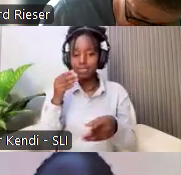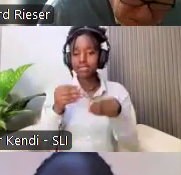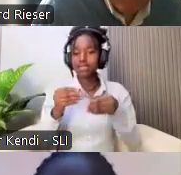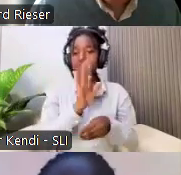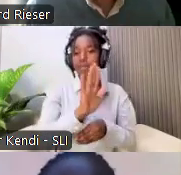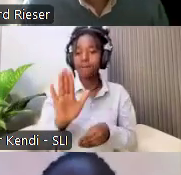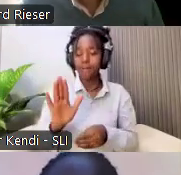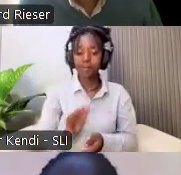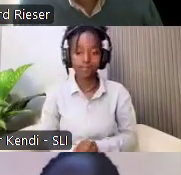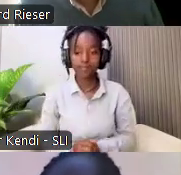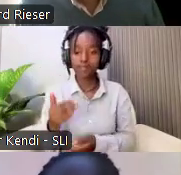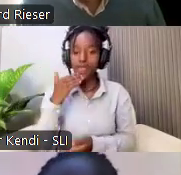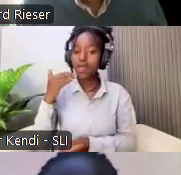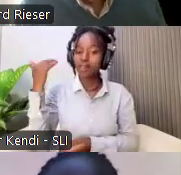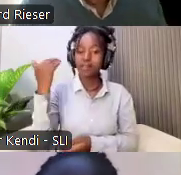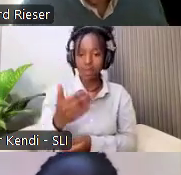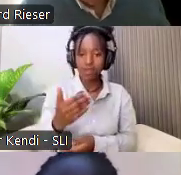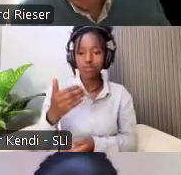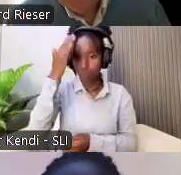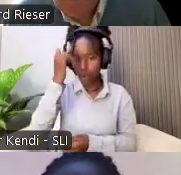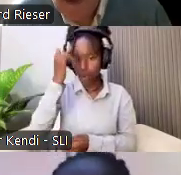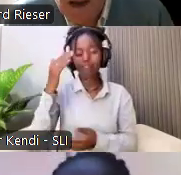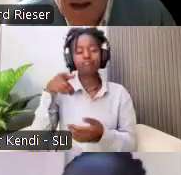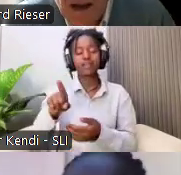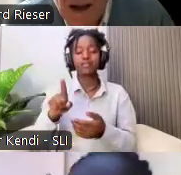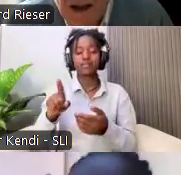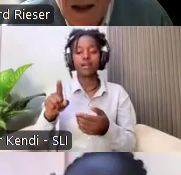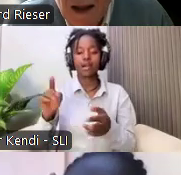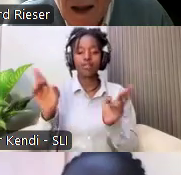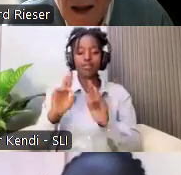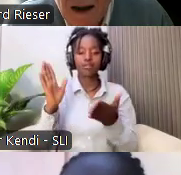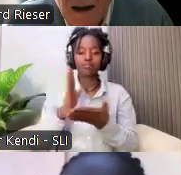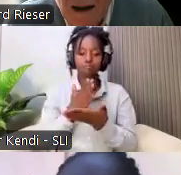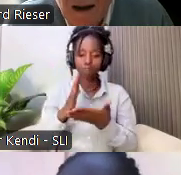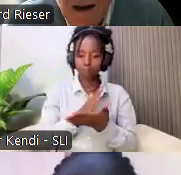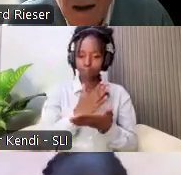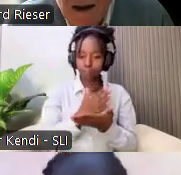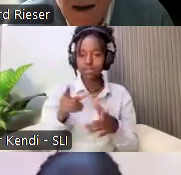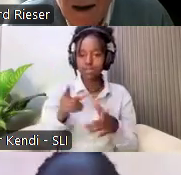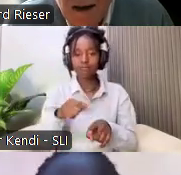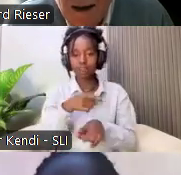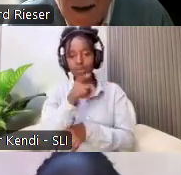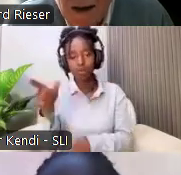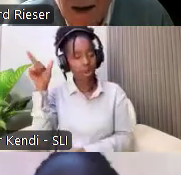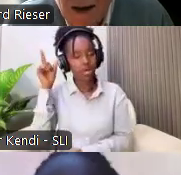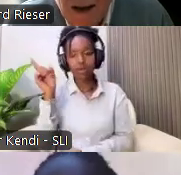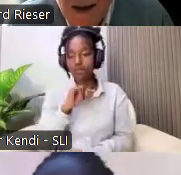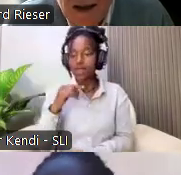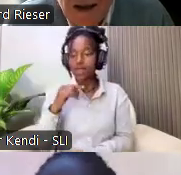disability. Thank you very much for sharing. Sorry for listening, and thank you very much, Kihembo, for your